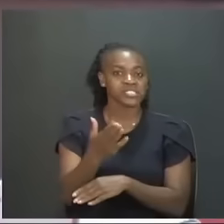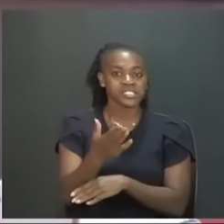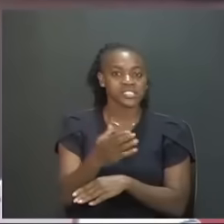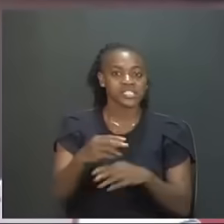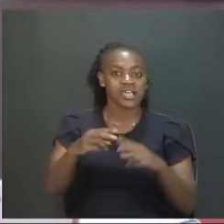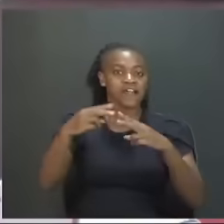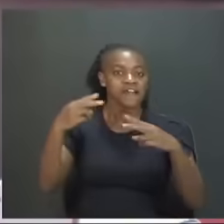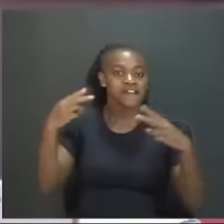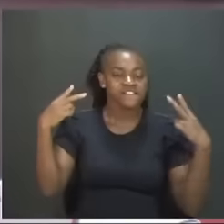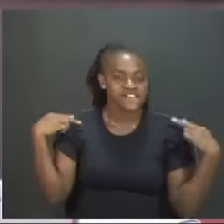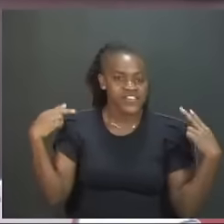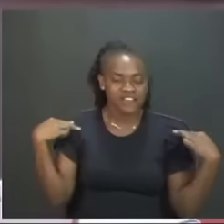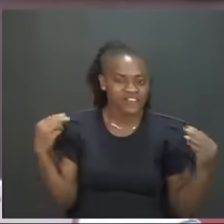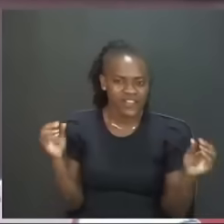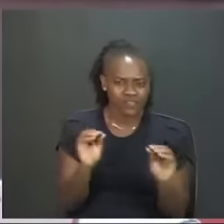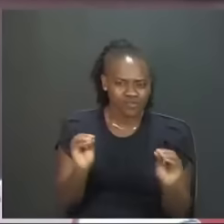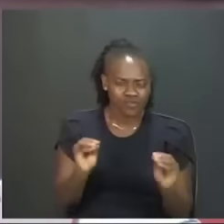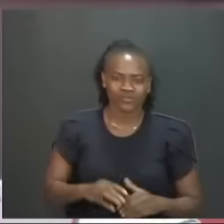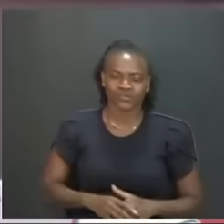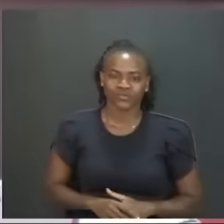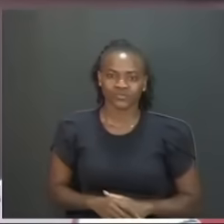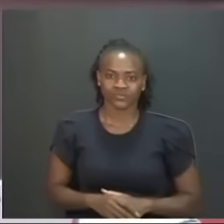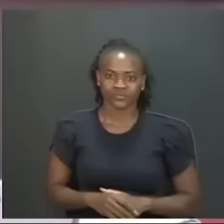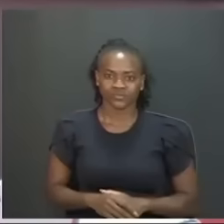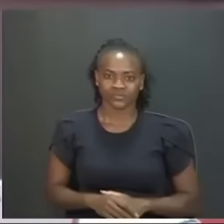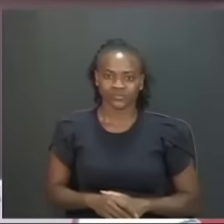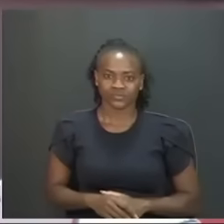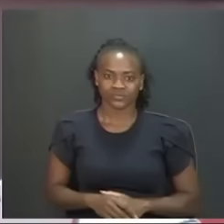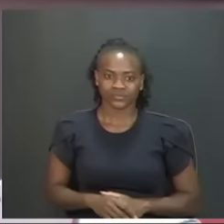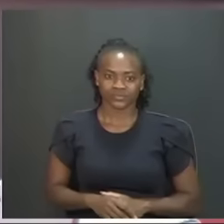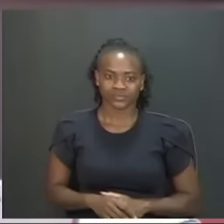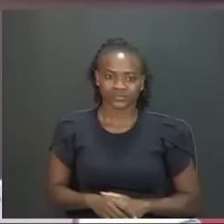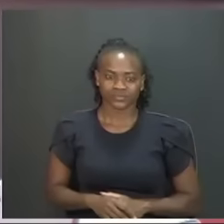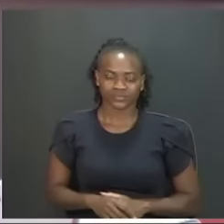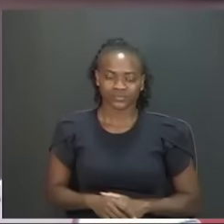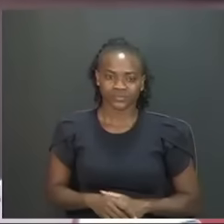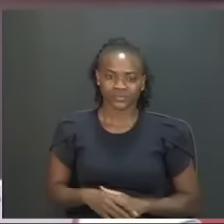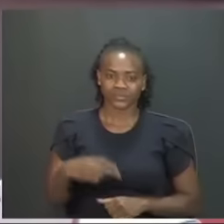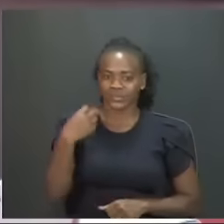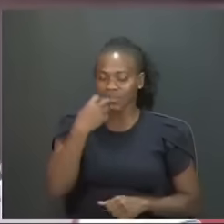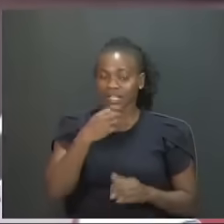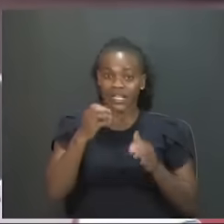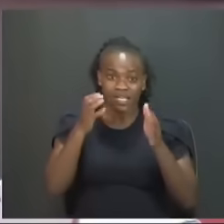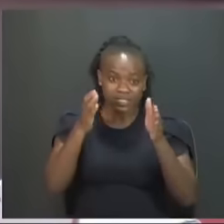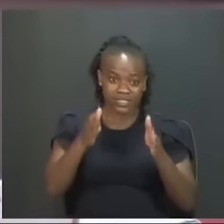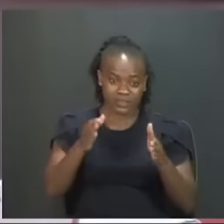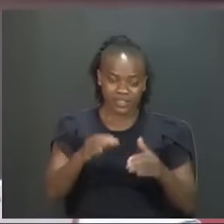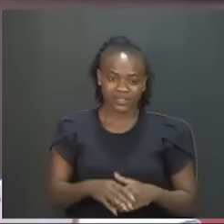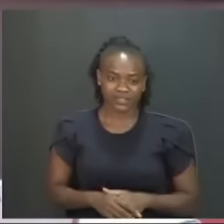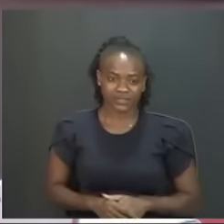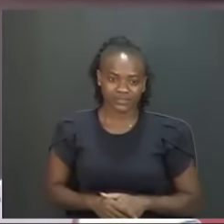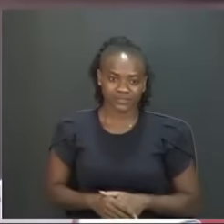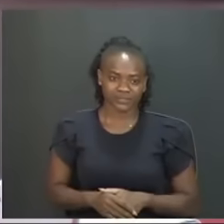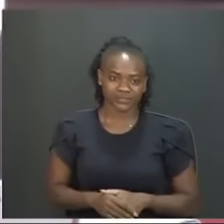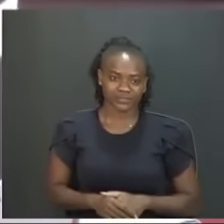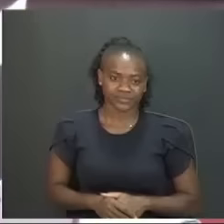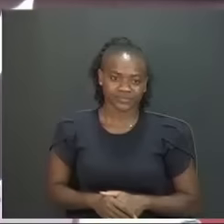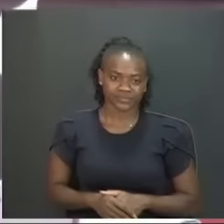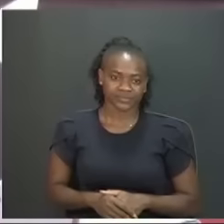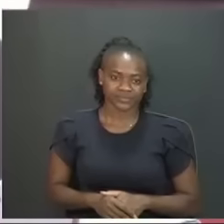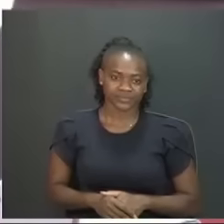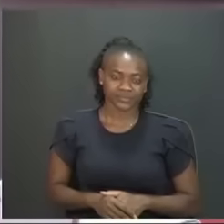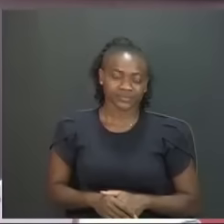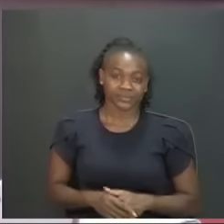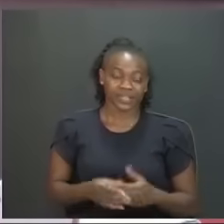He didn't bring a lame application. Mr. Speaker, let us Even